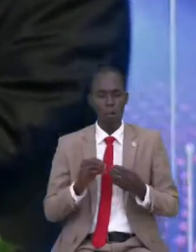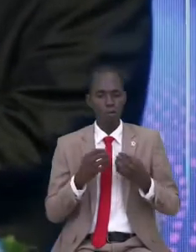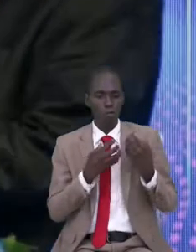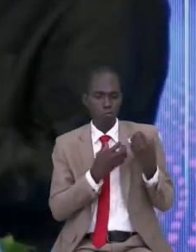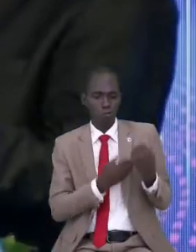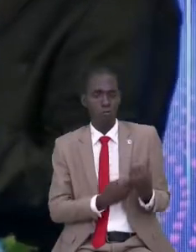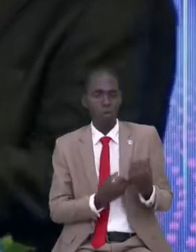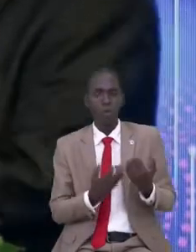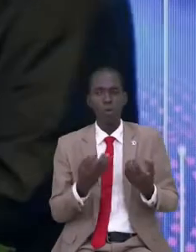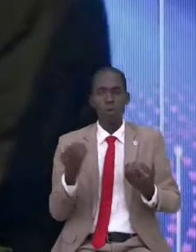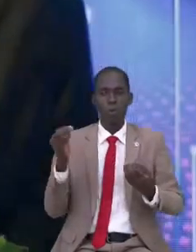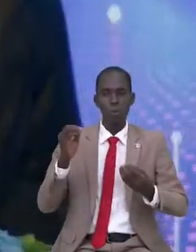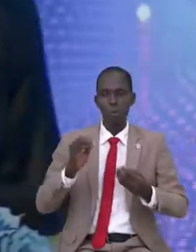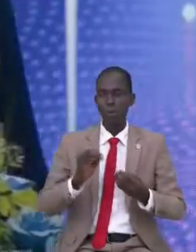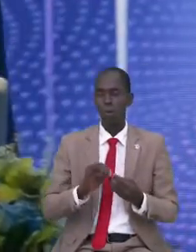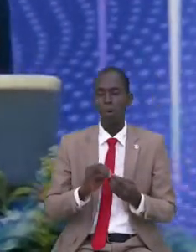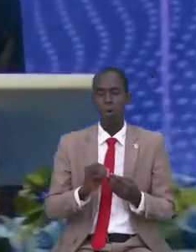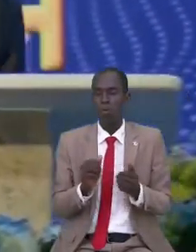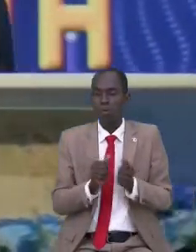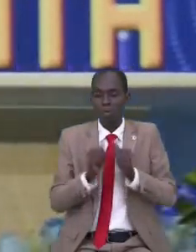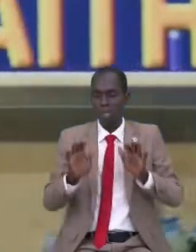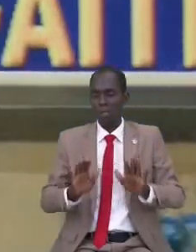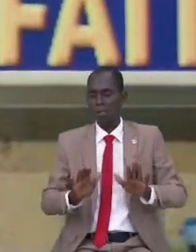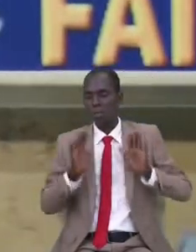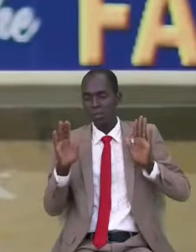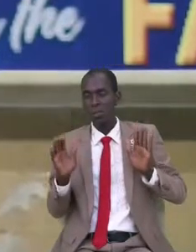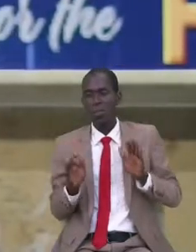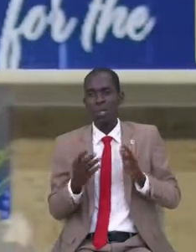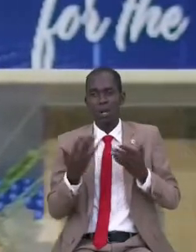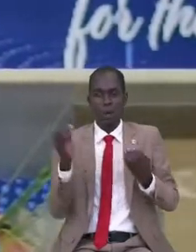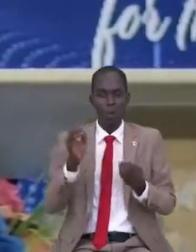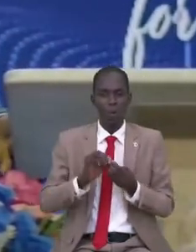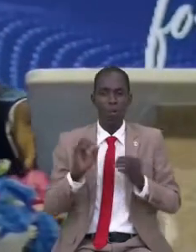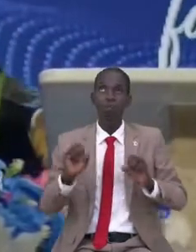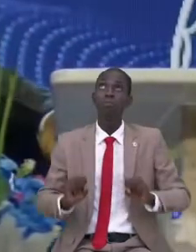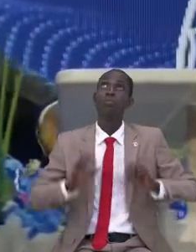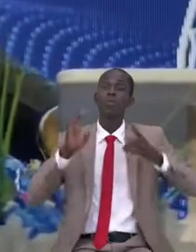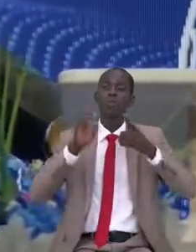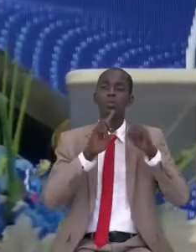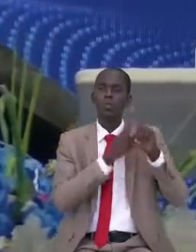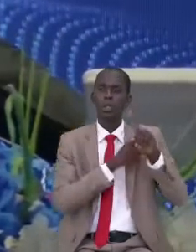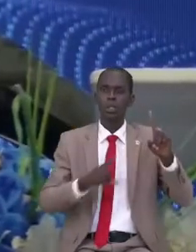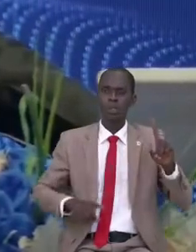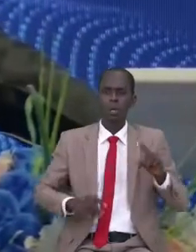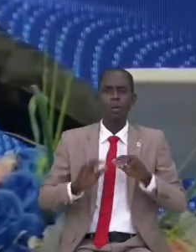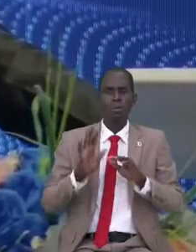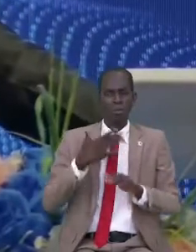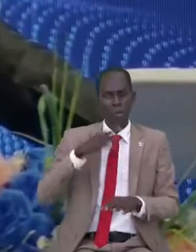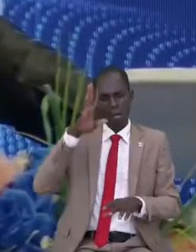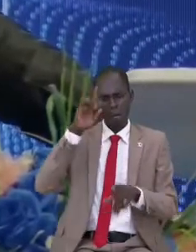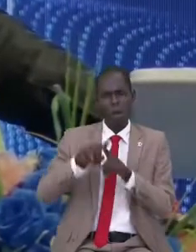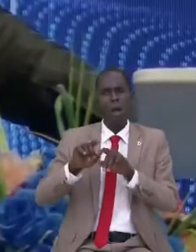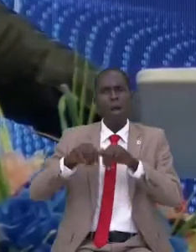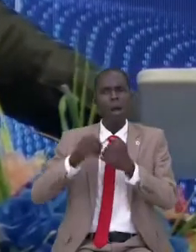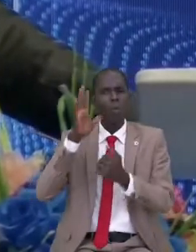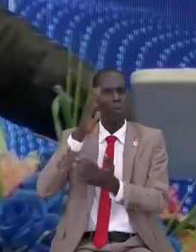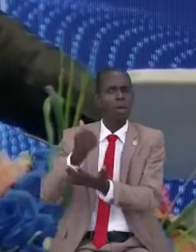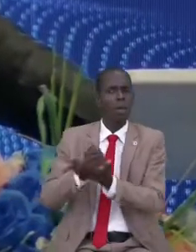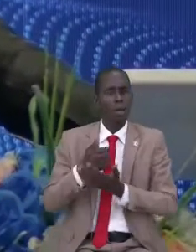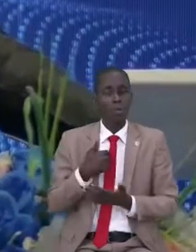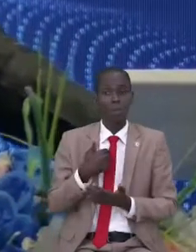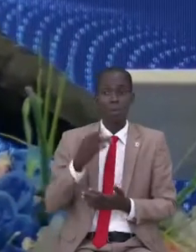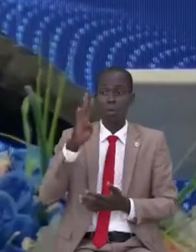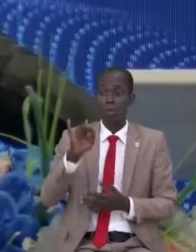more fearless and more devoted to the Lord, my brother, how will you help me? By